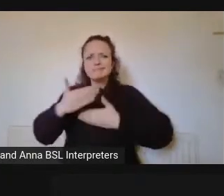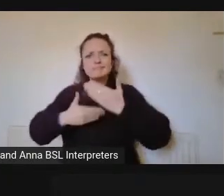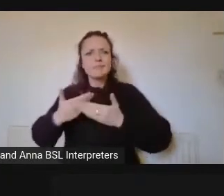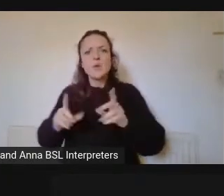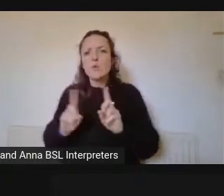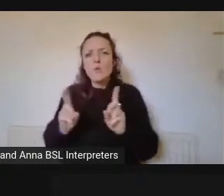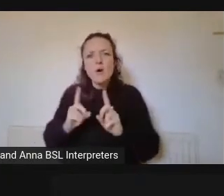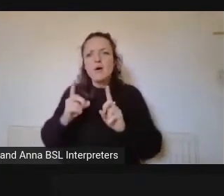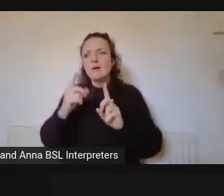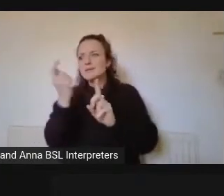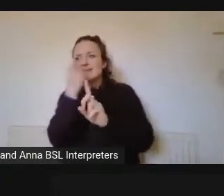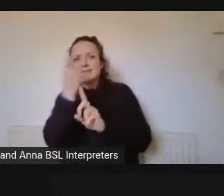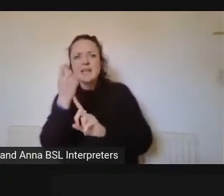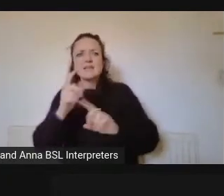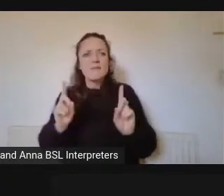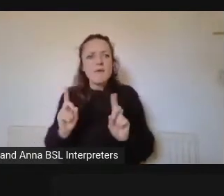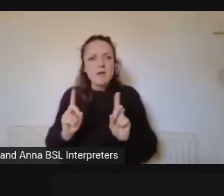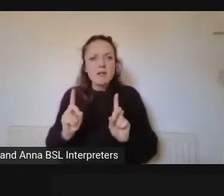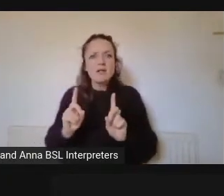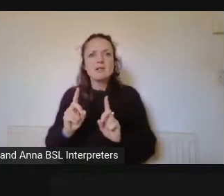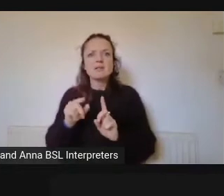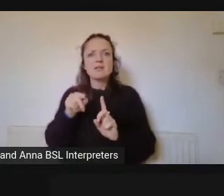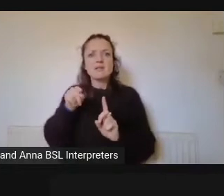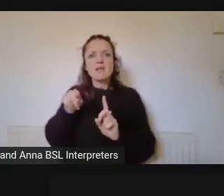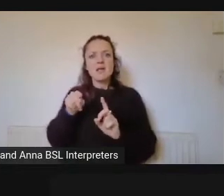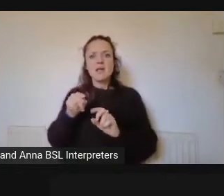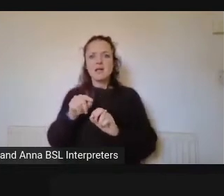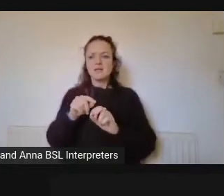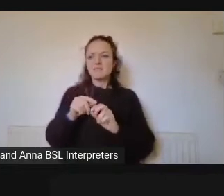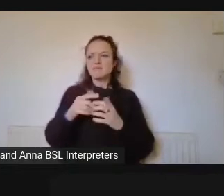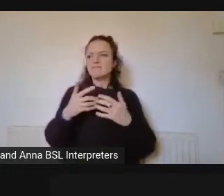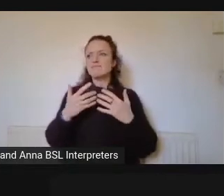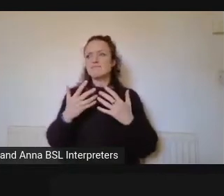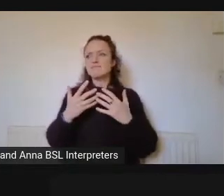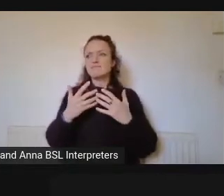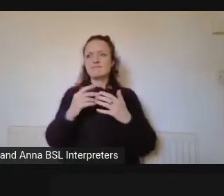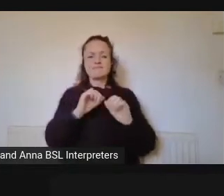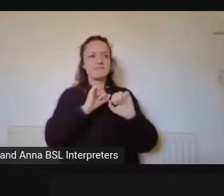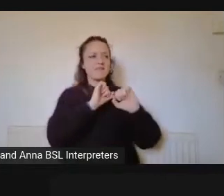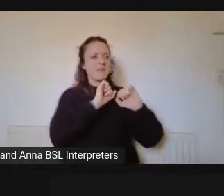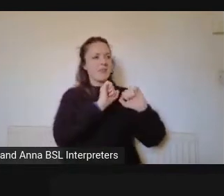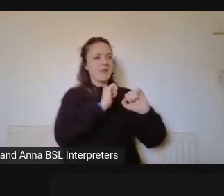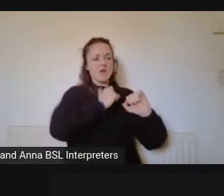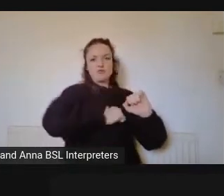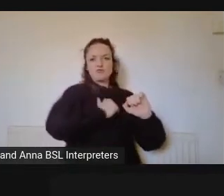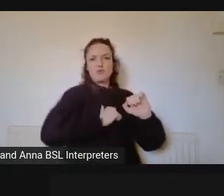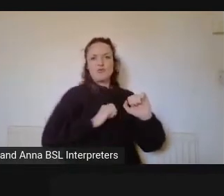know, where they also place themselves on that kind of position, in a sense? And